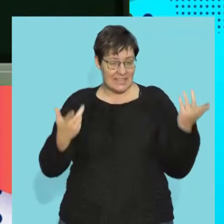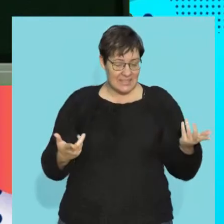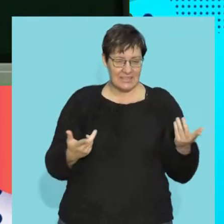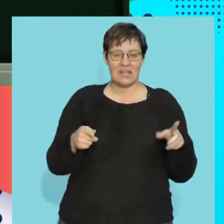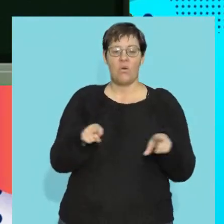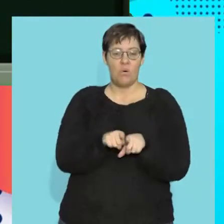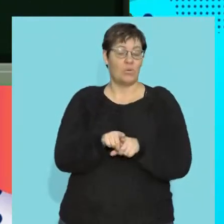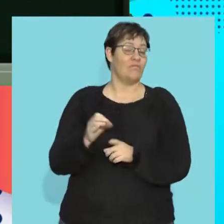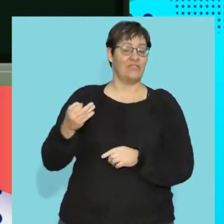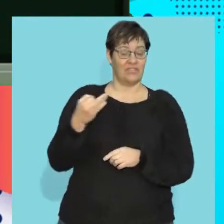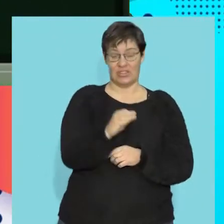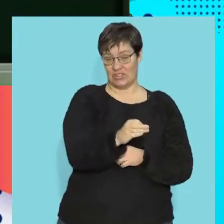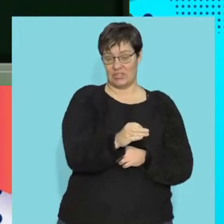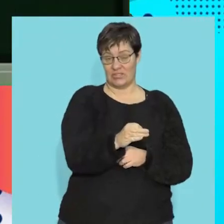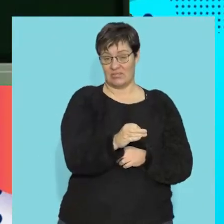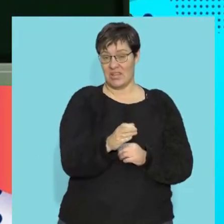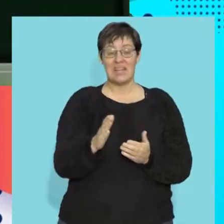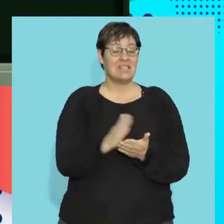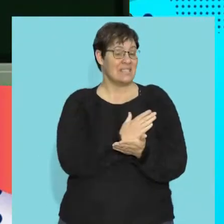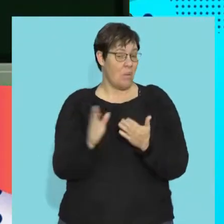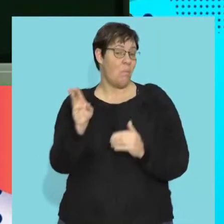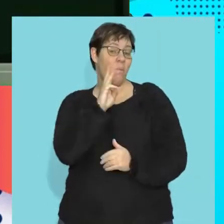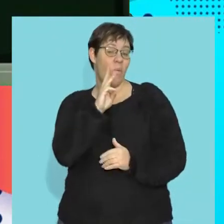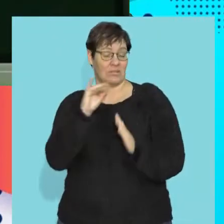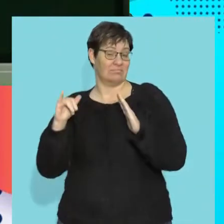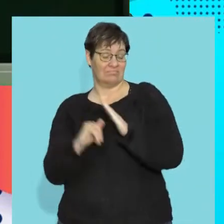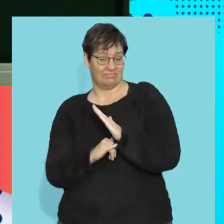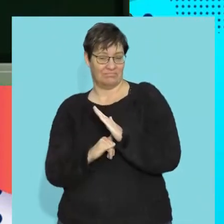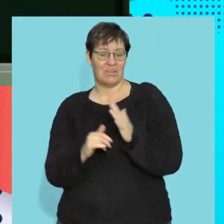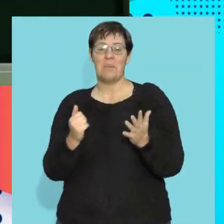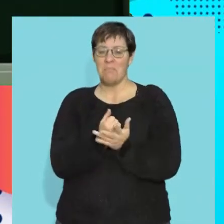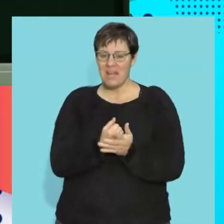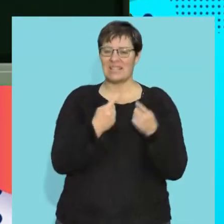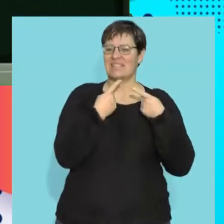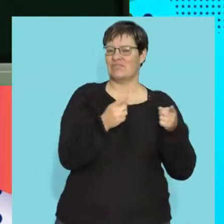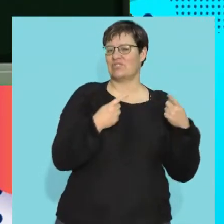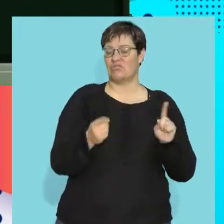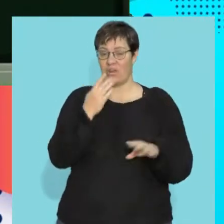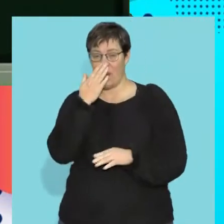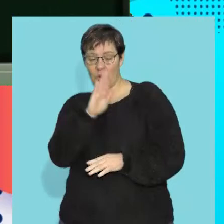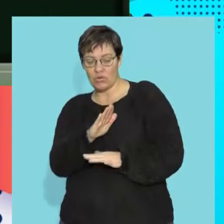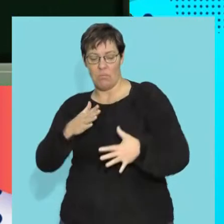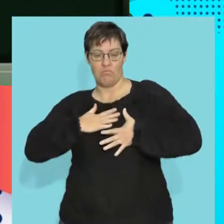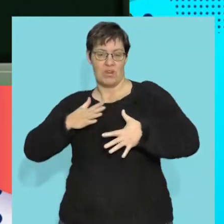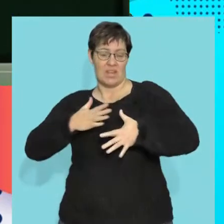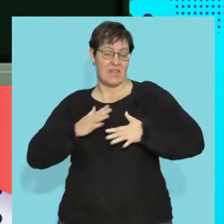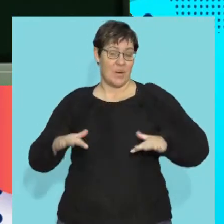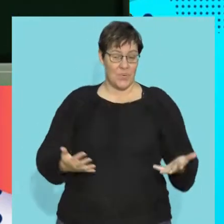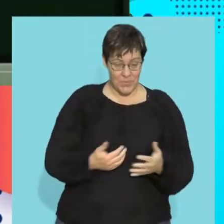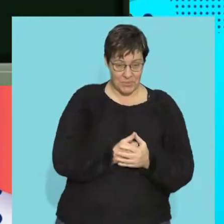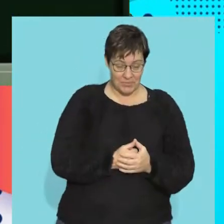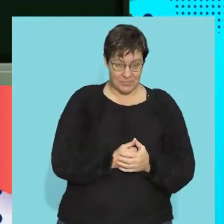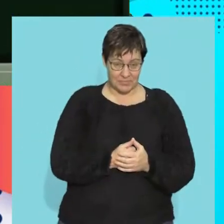fish, some organism living in water has to have a different kind of approach to how they get oxygen in and